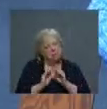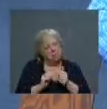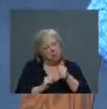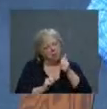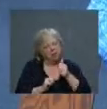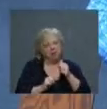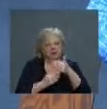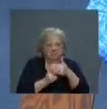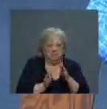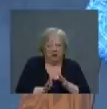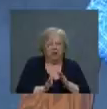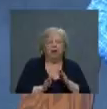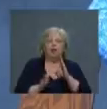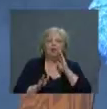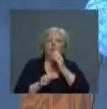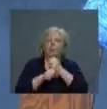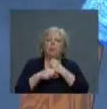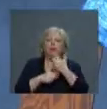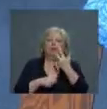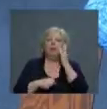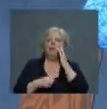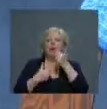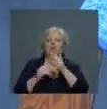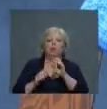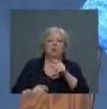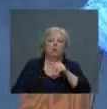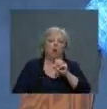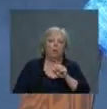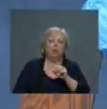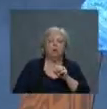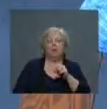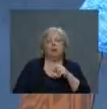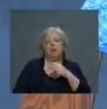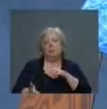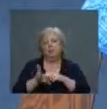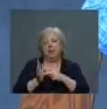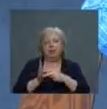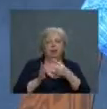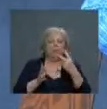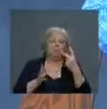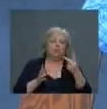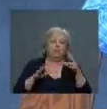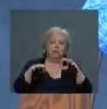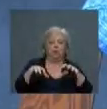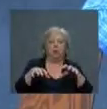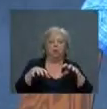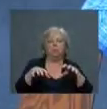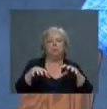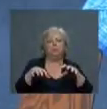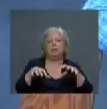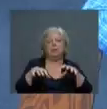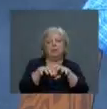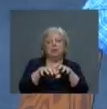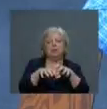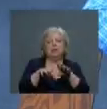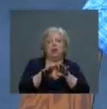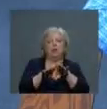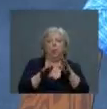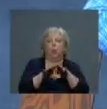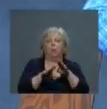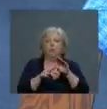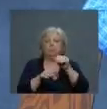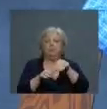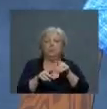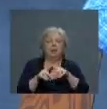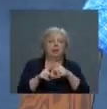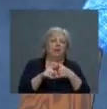make three-bedroom apartments. They're just going to take the one next to it and probably cut a door, and that'll be three-bedroom then. One